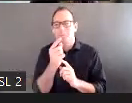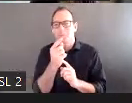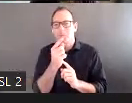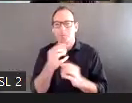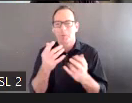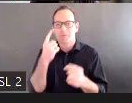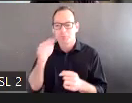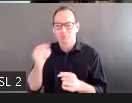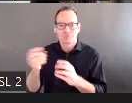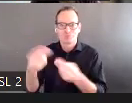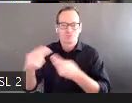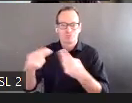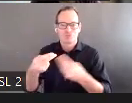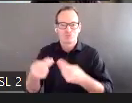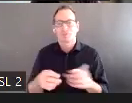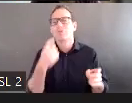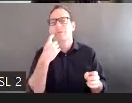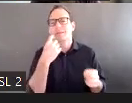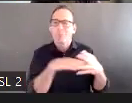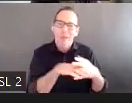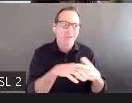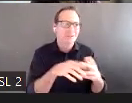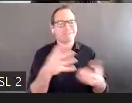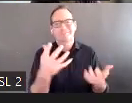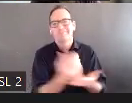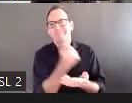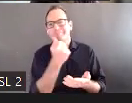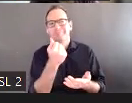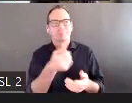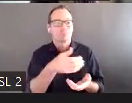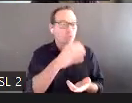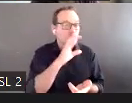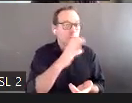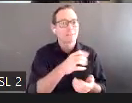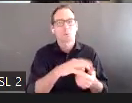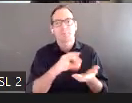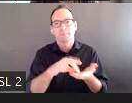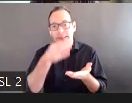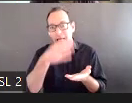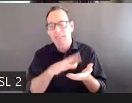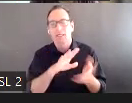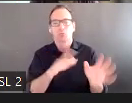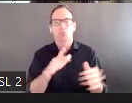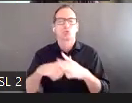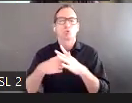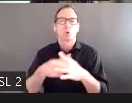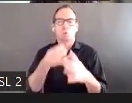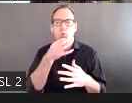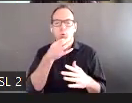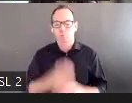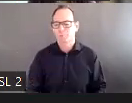I'd said, people coming just off break, probably grabbing a quick beverage or a snack, and then we'll begin.